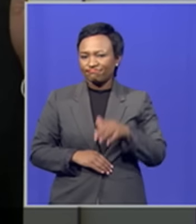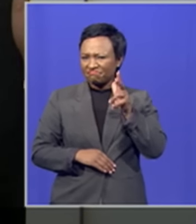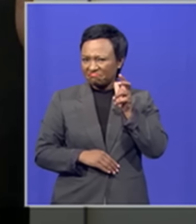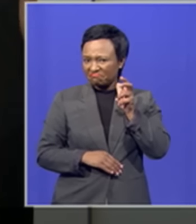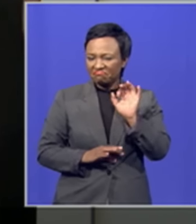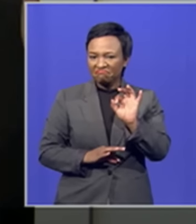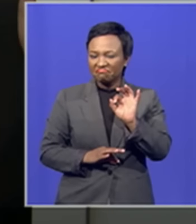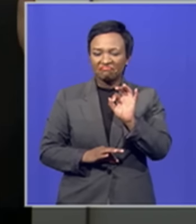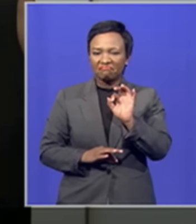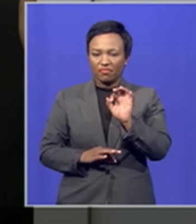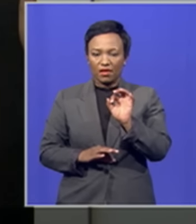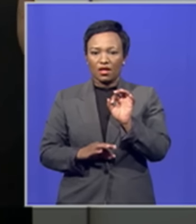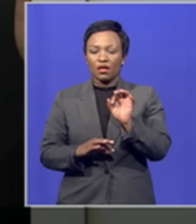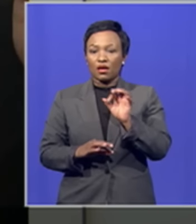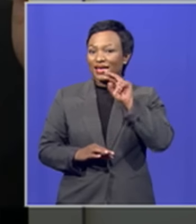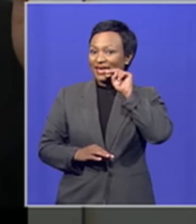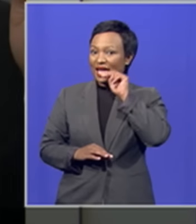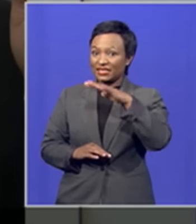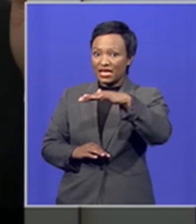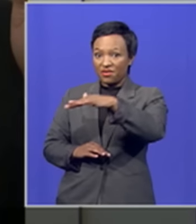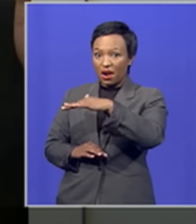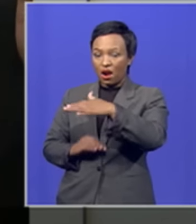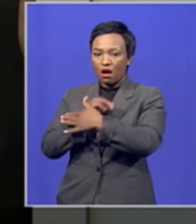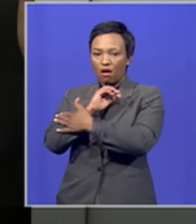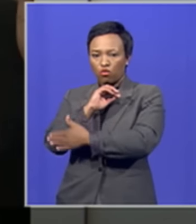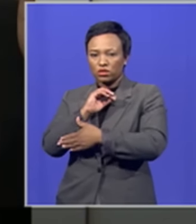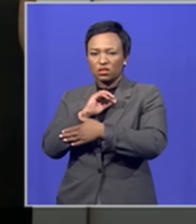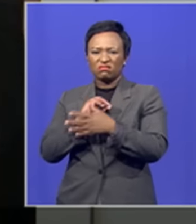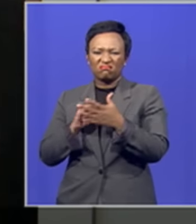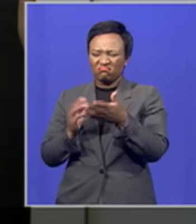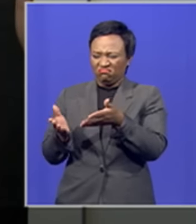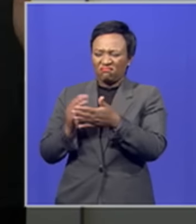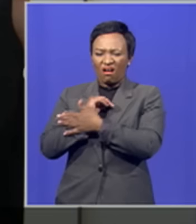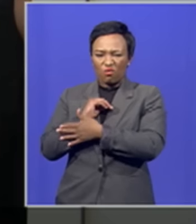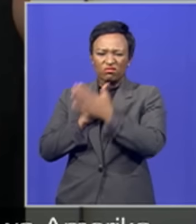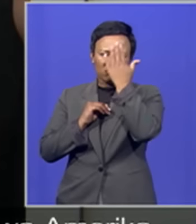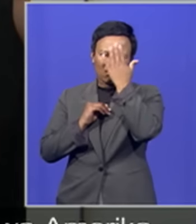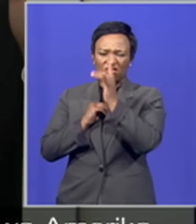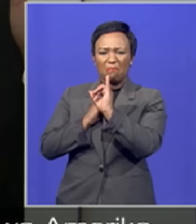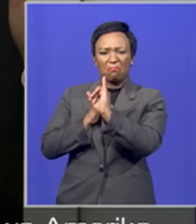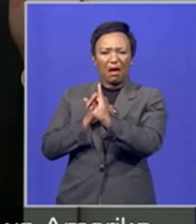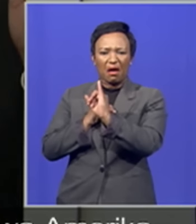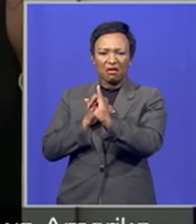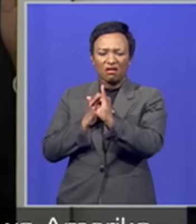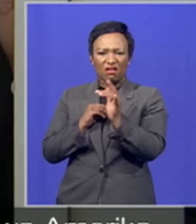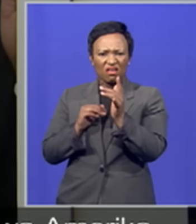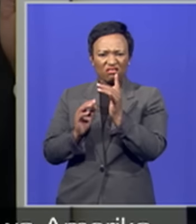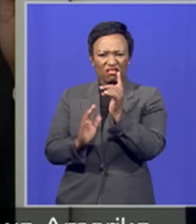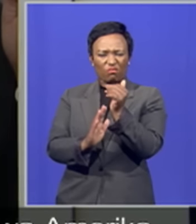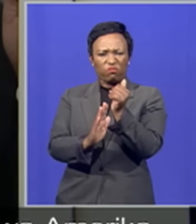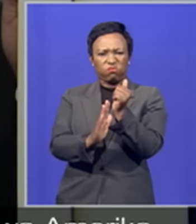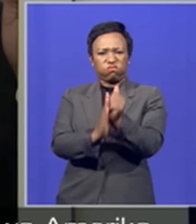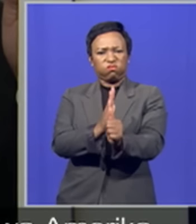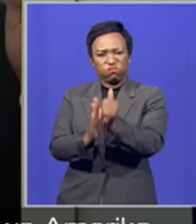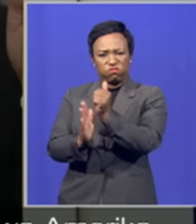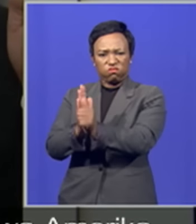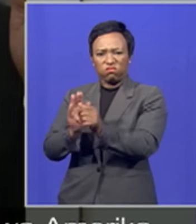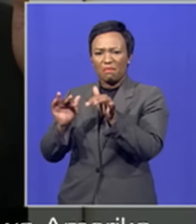And they have other countries very bad also. You know that. That part of the world, very bad. They're killing the Christians and killing them